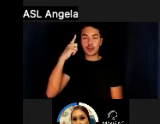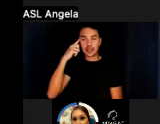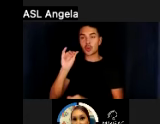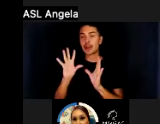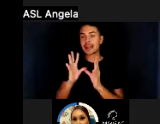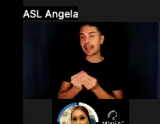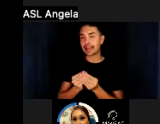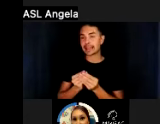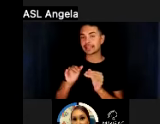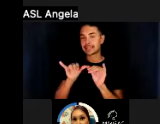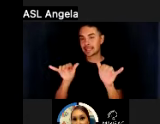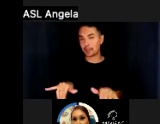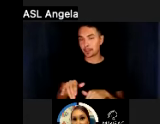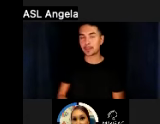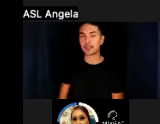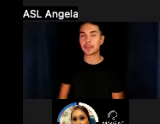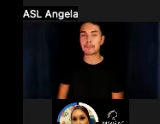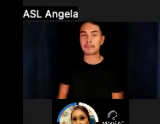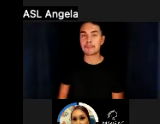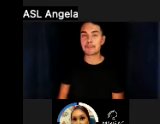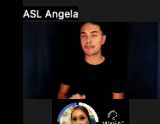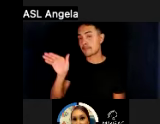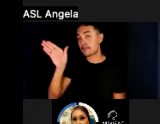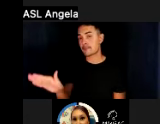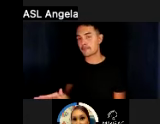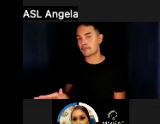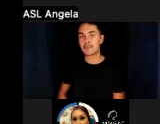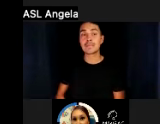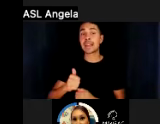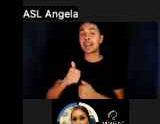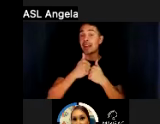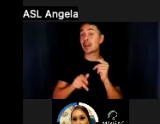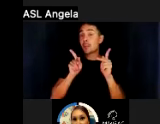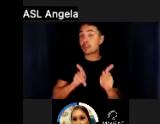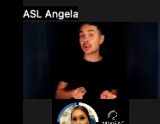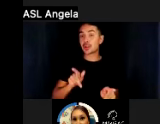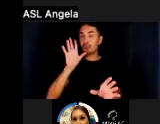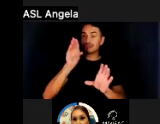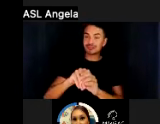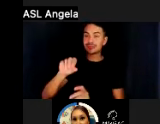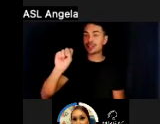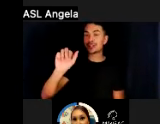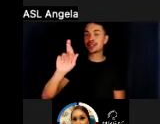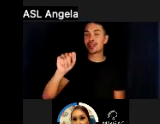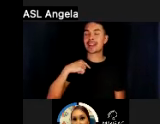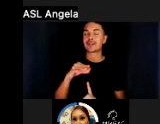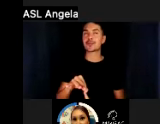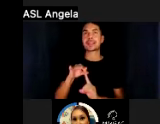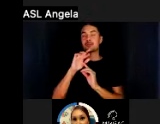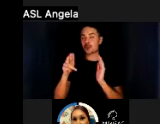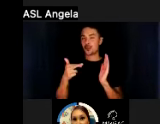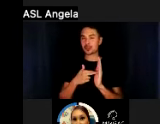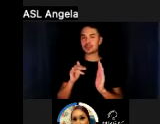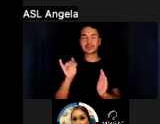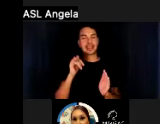system. Because every person or discipline who is a member of our SART has a unique role, right? So just like kind